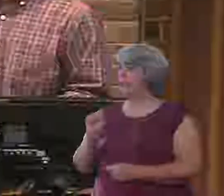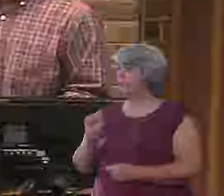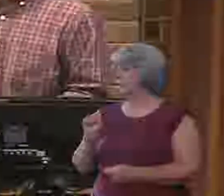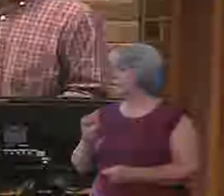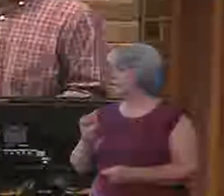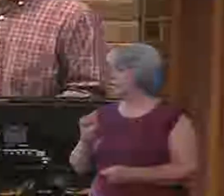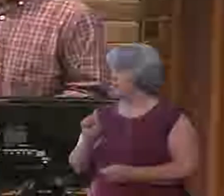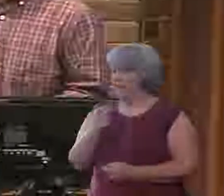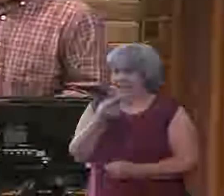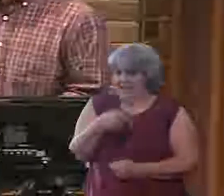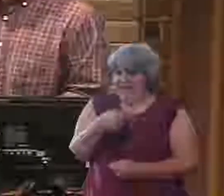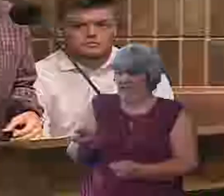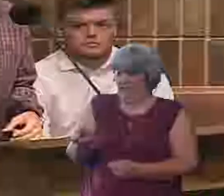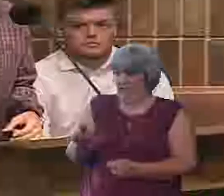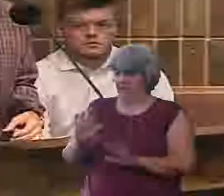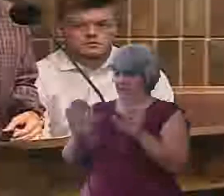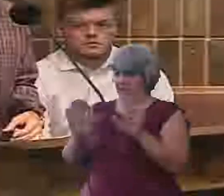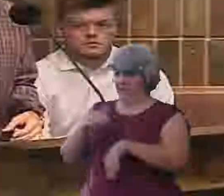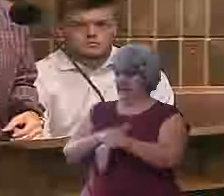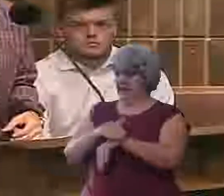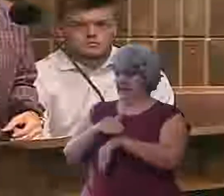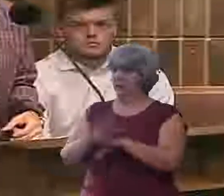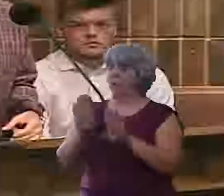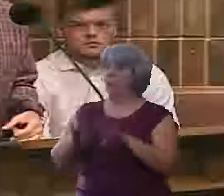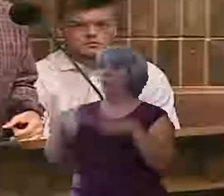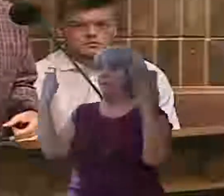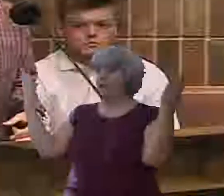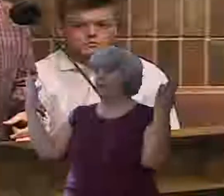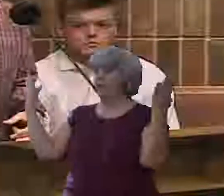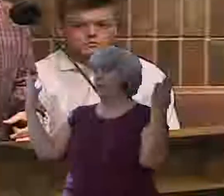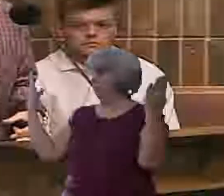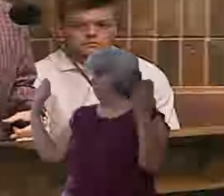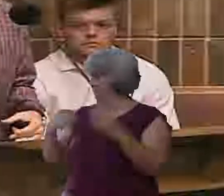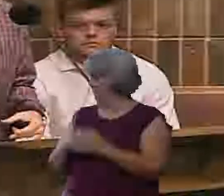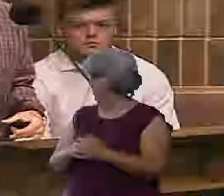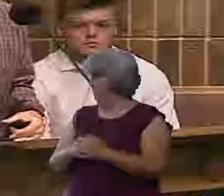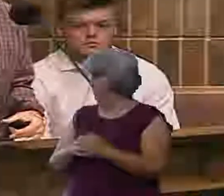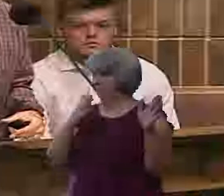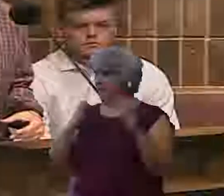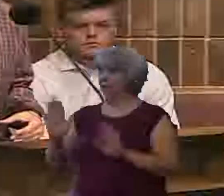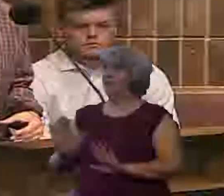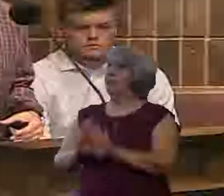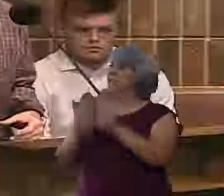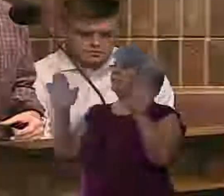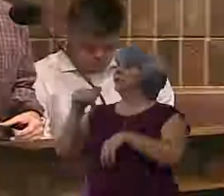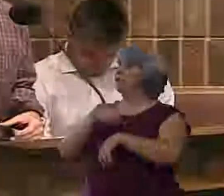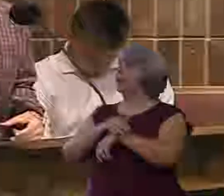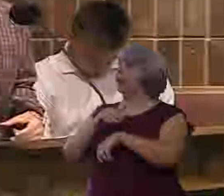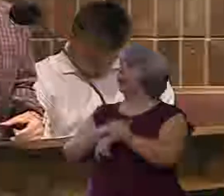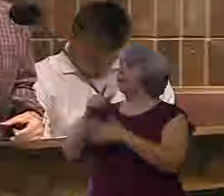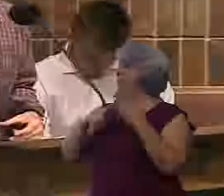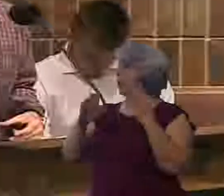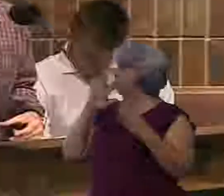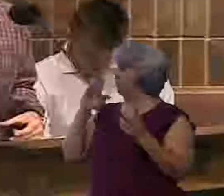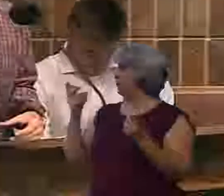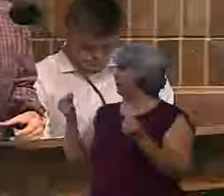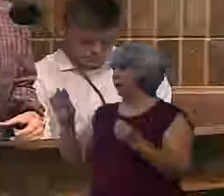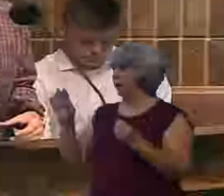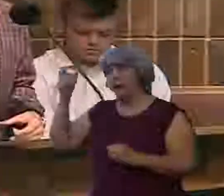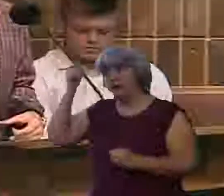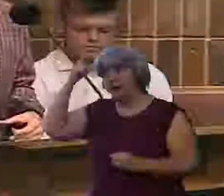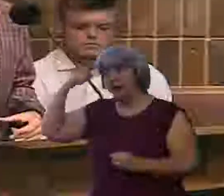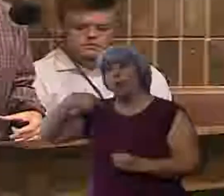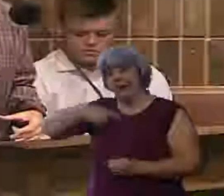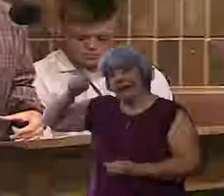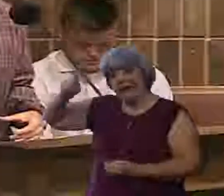night will be the kickoff to our VBS. So the agenda for next Sunday night, first of all, I mentioned if you can fix up a couple of batches